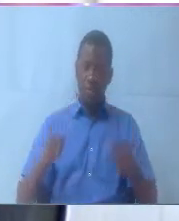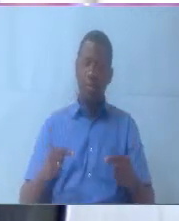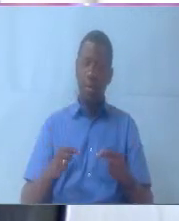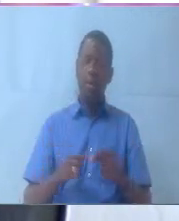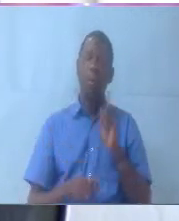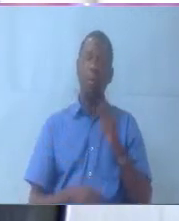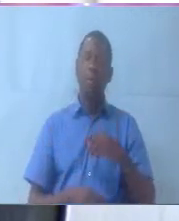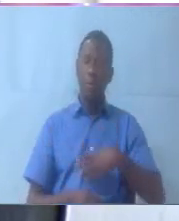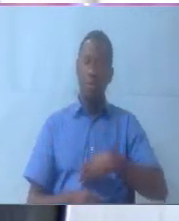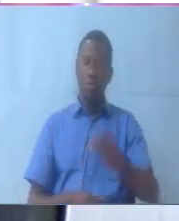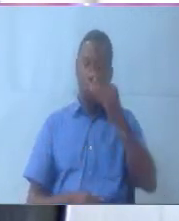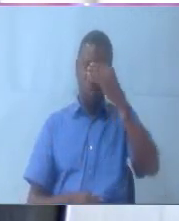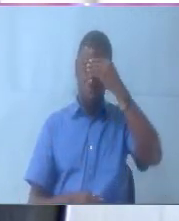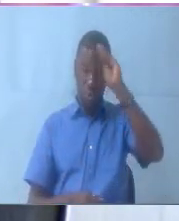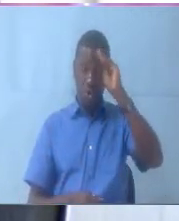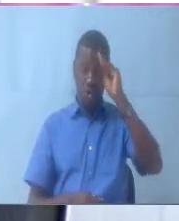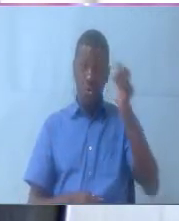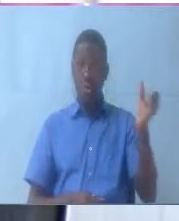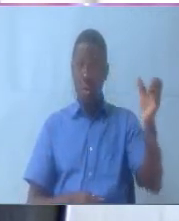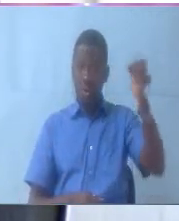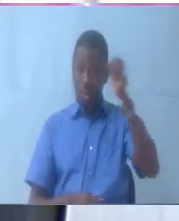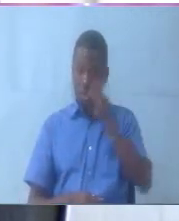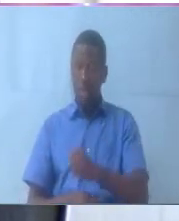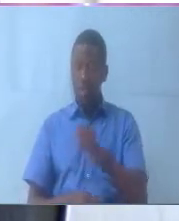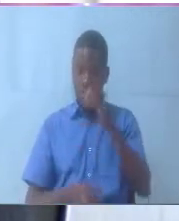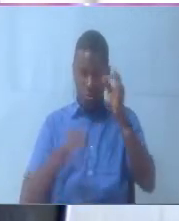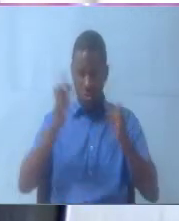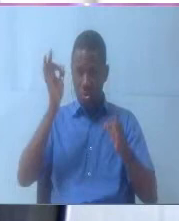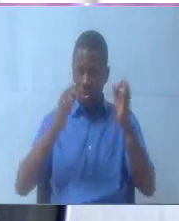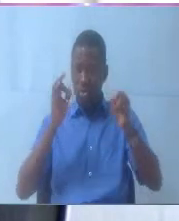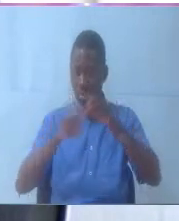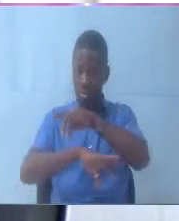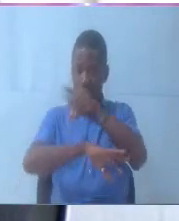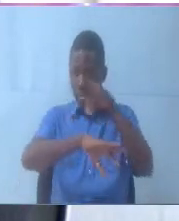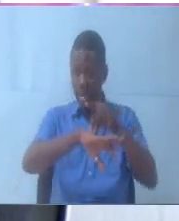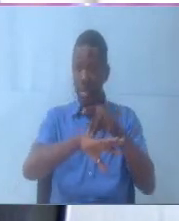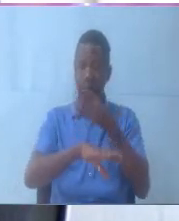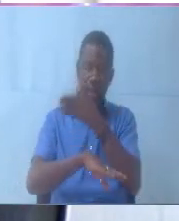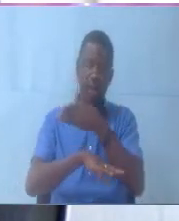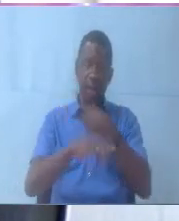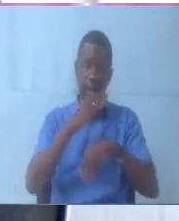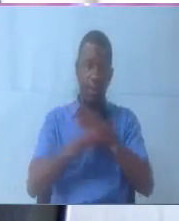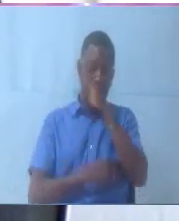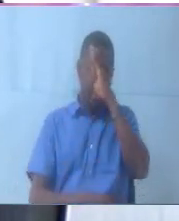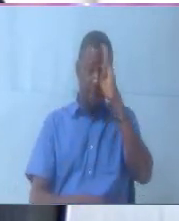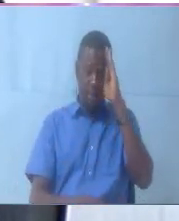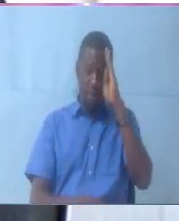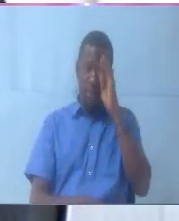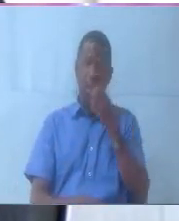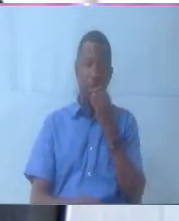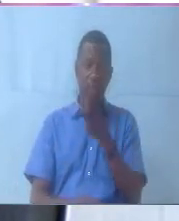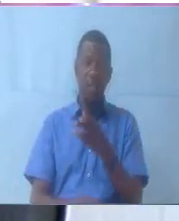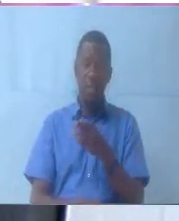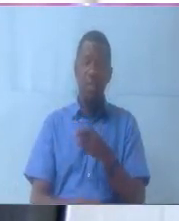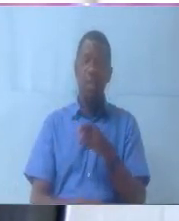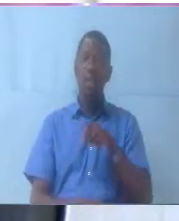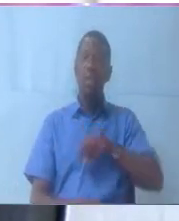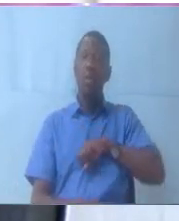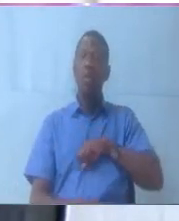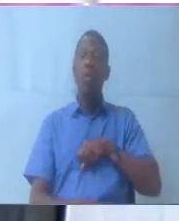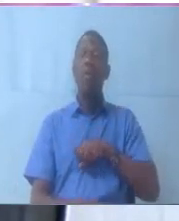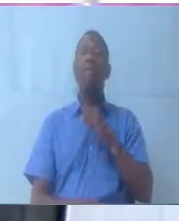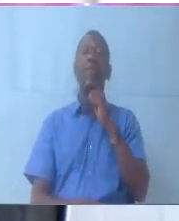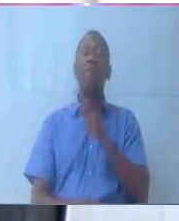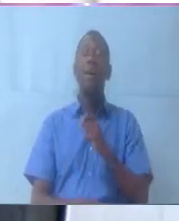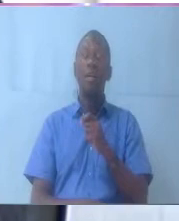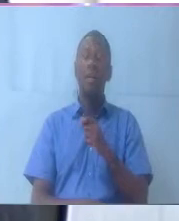court Bari mem fango to ka fotenga dingole nata na kiti bundala. and said his father created the village. Akate